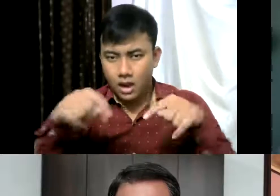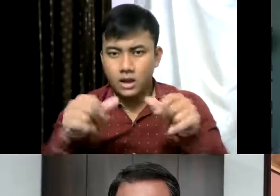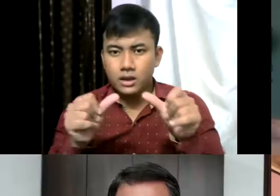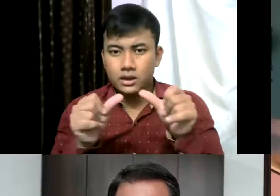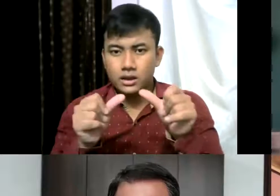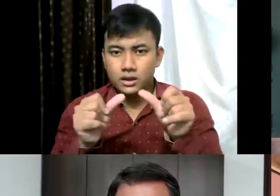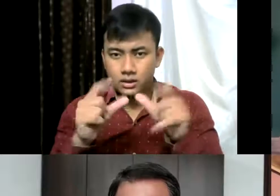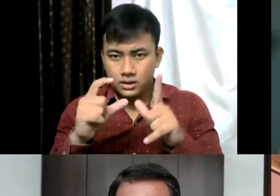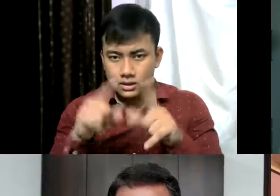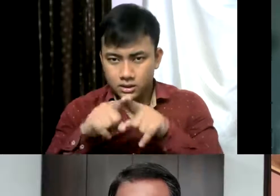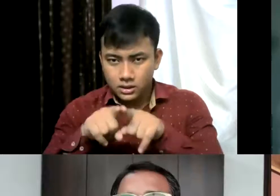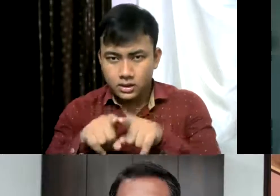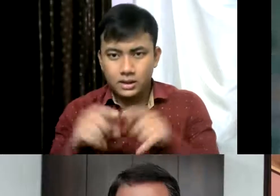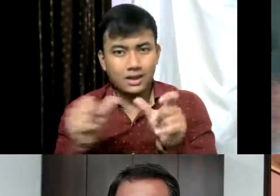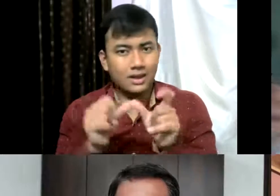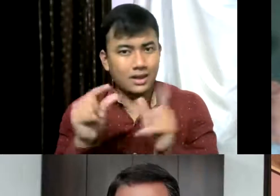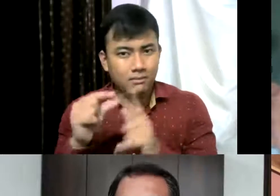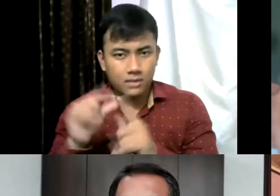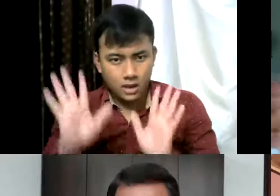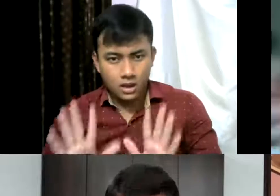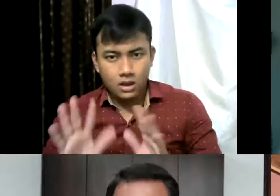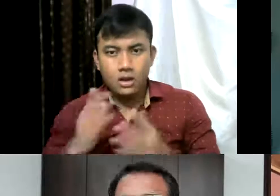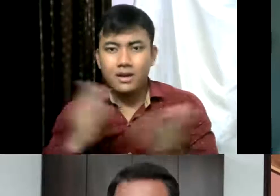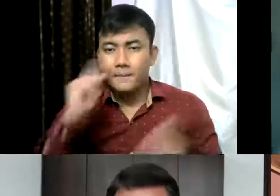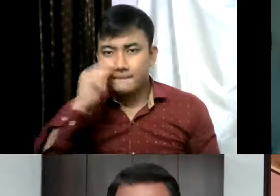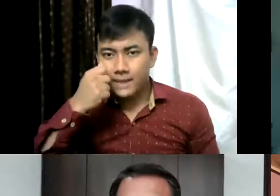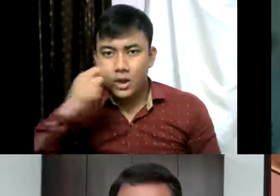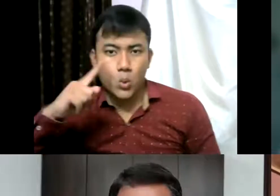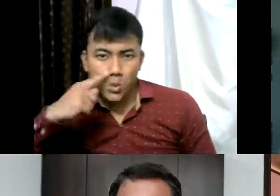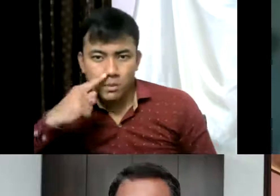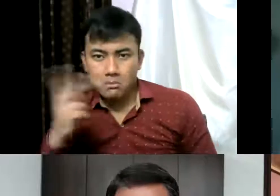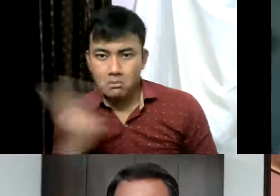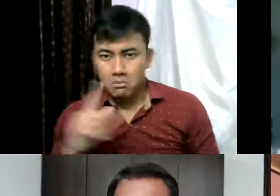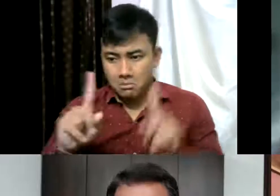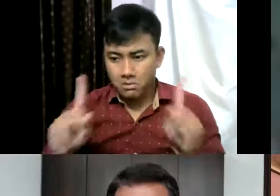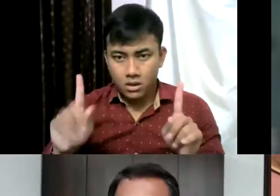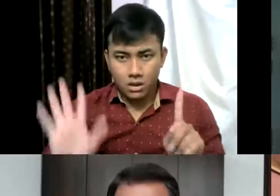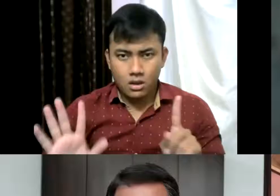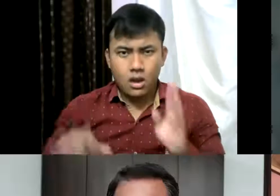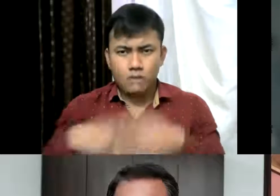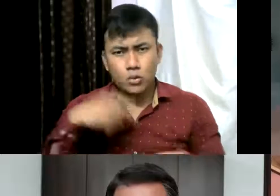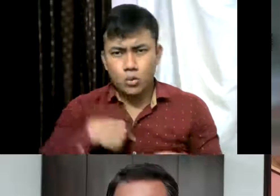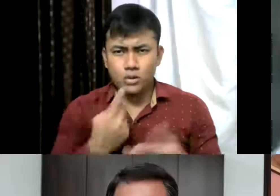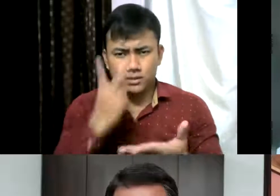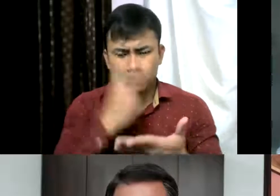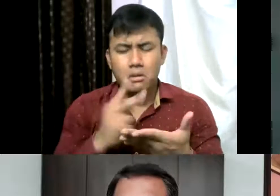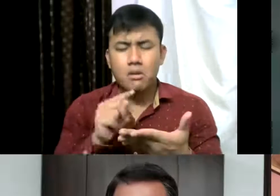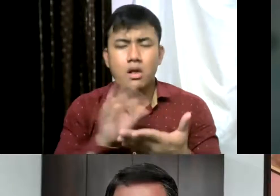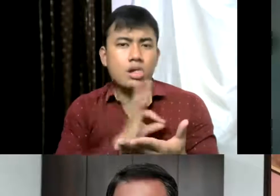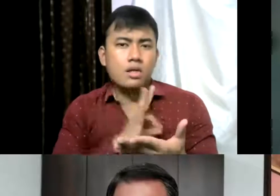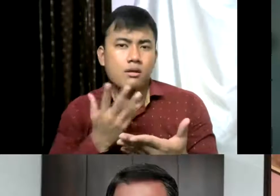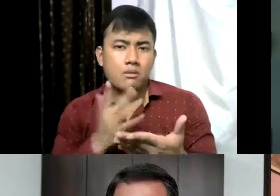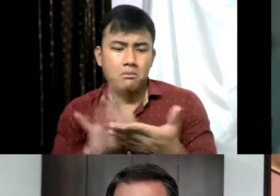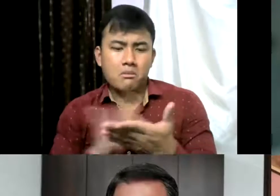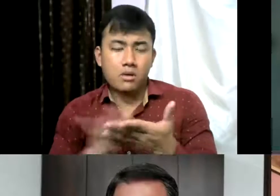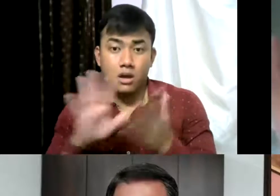very much in the binary of man, woman, right? And even if they give you an option of self-identifying your gender, they ask you